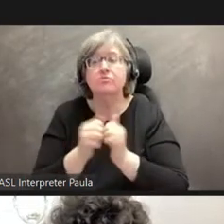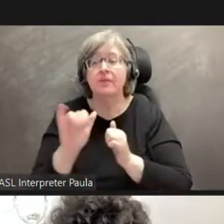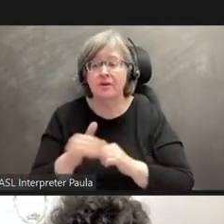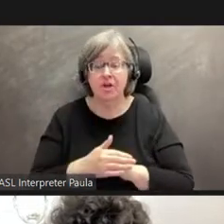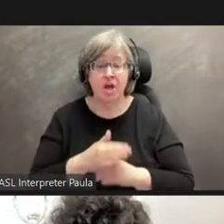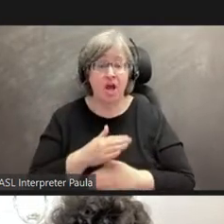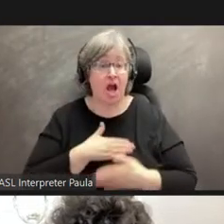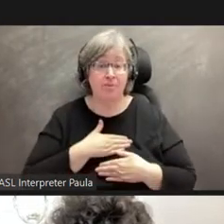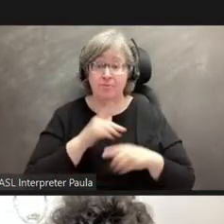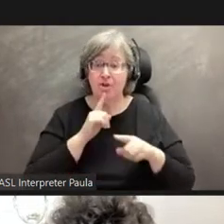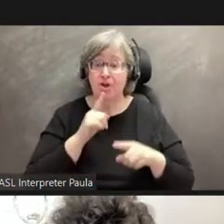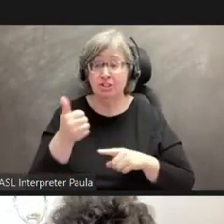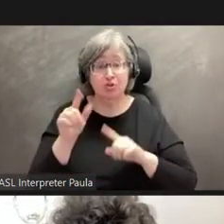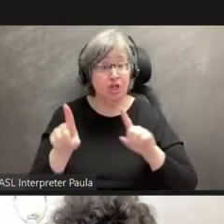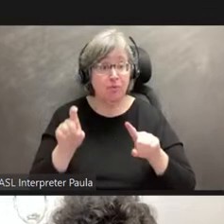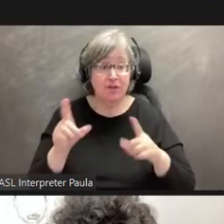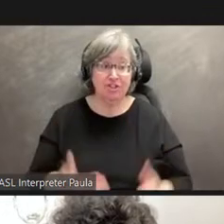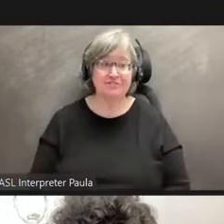happy to answer any questions.